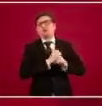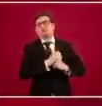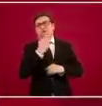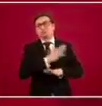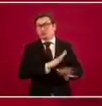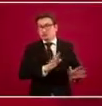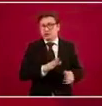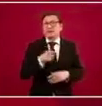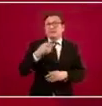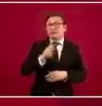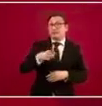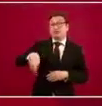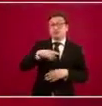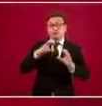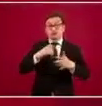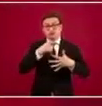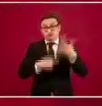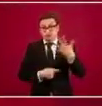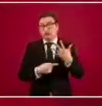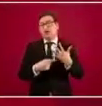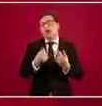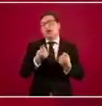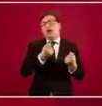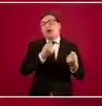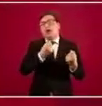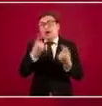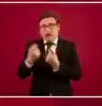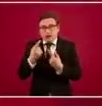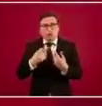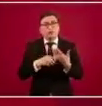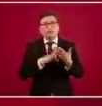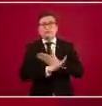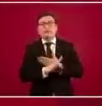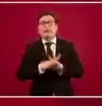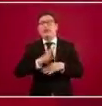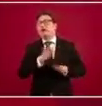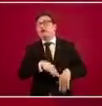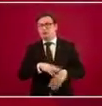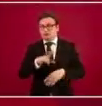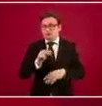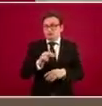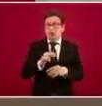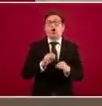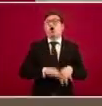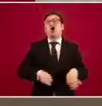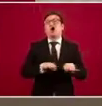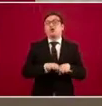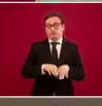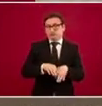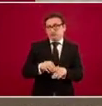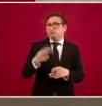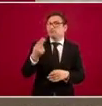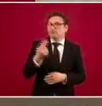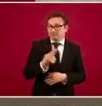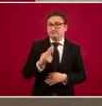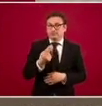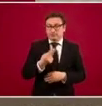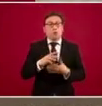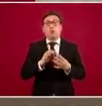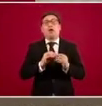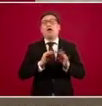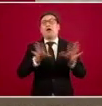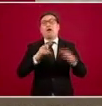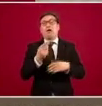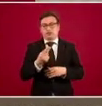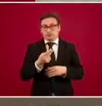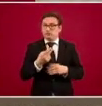city and in different cities. But let's be aware that this virus could get to any of us,